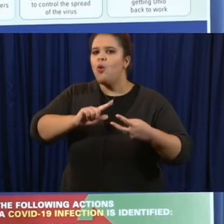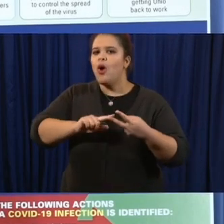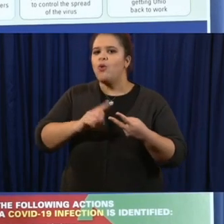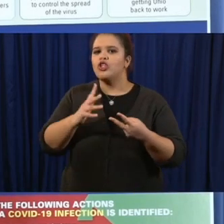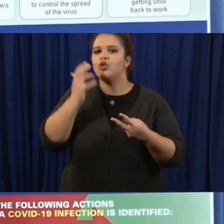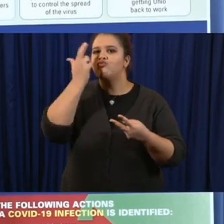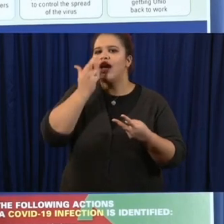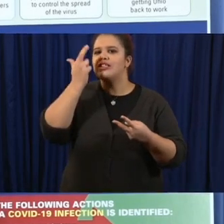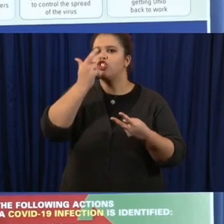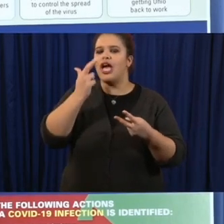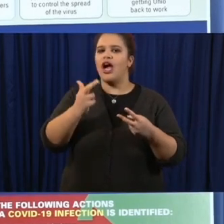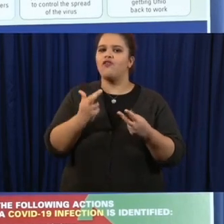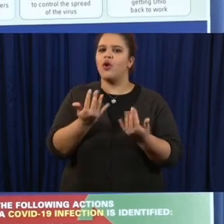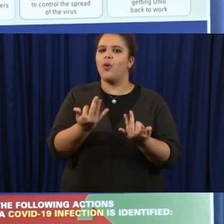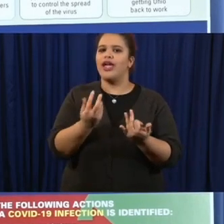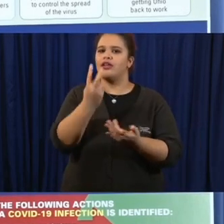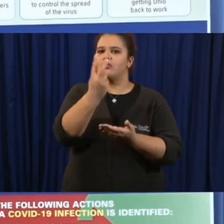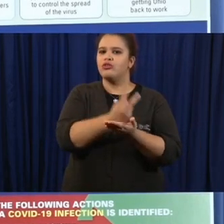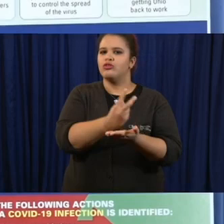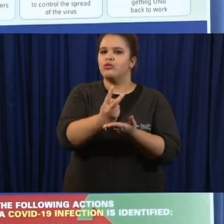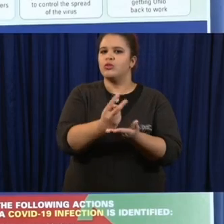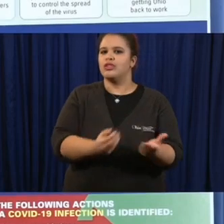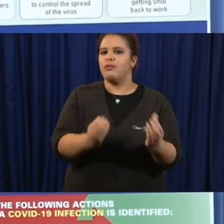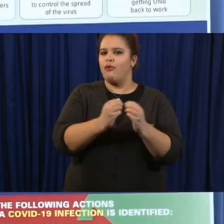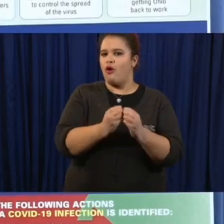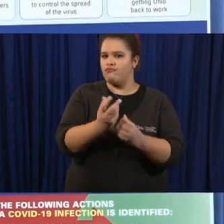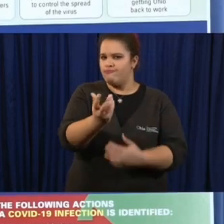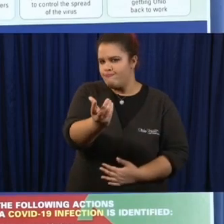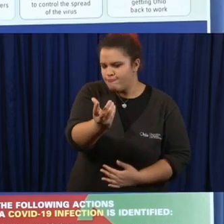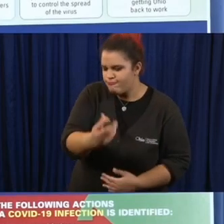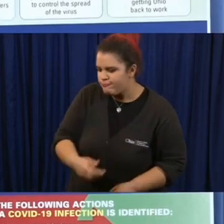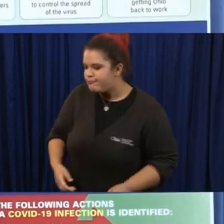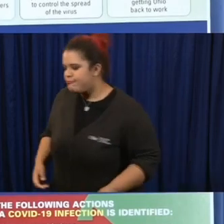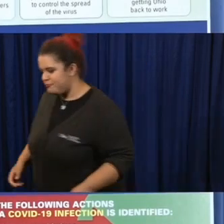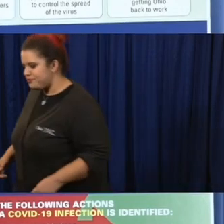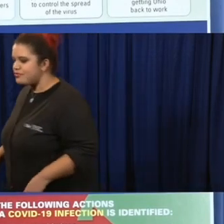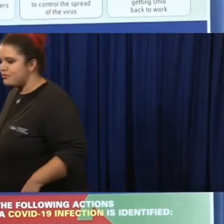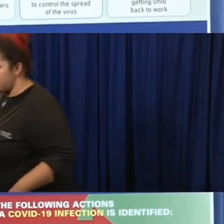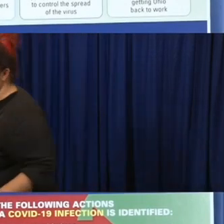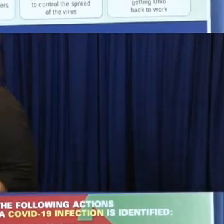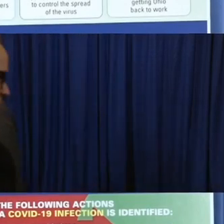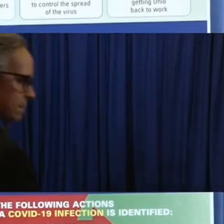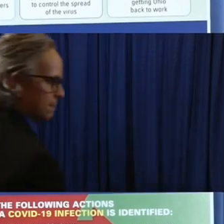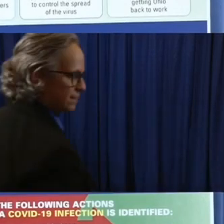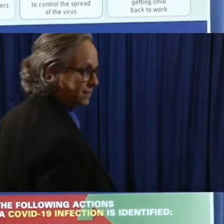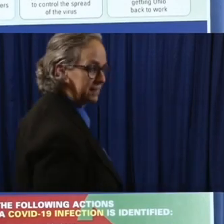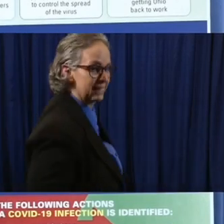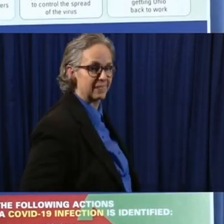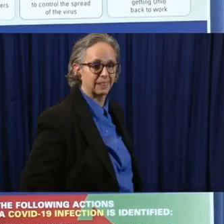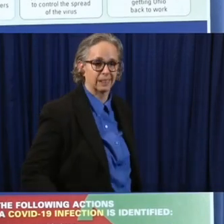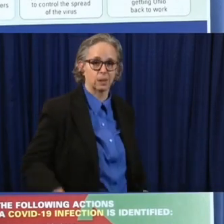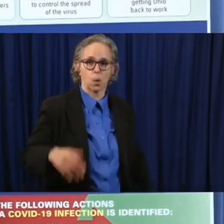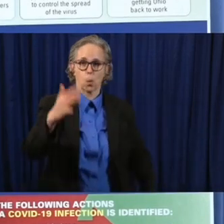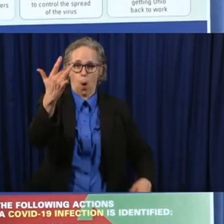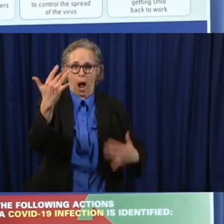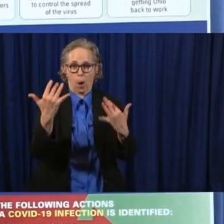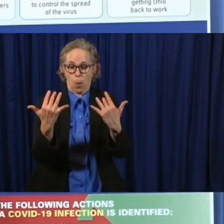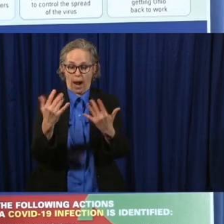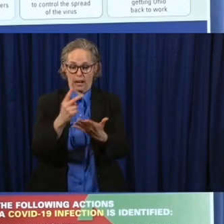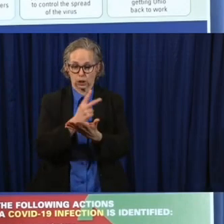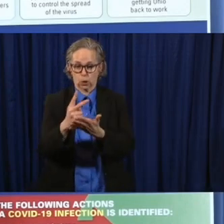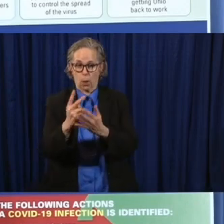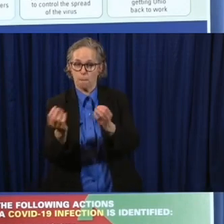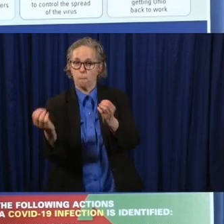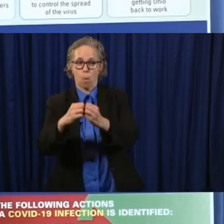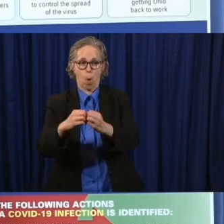Well, the rationale for waiting 2 more weeks is we're layering it in. We don't know the impact of doing one thing, and it